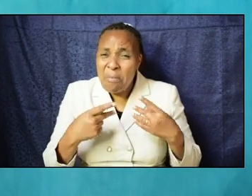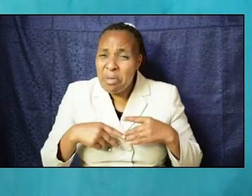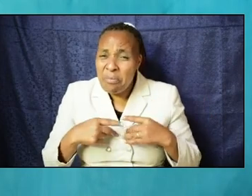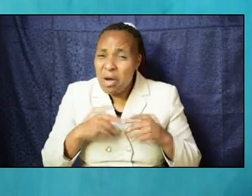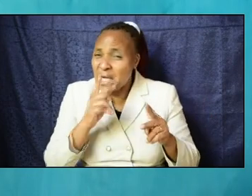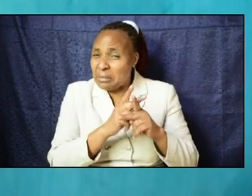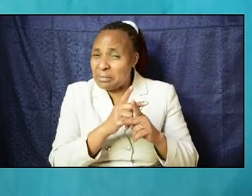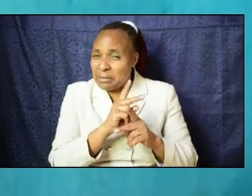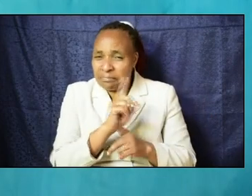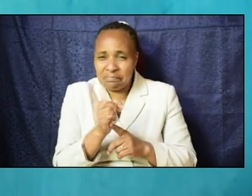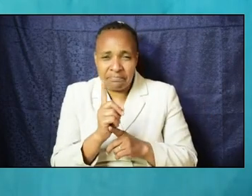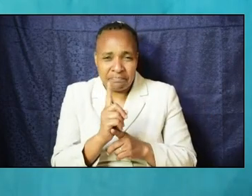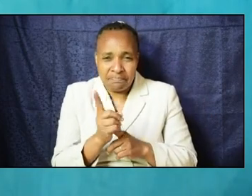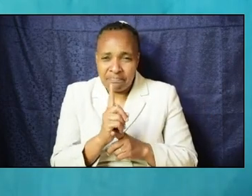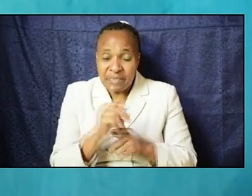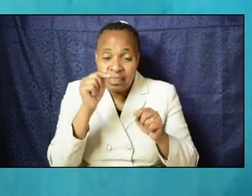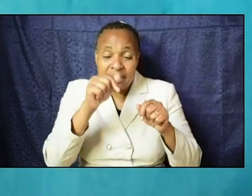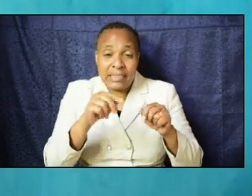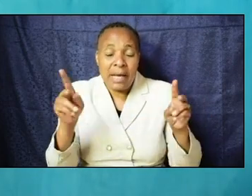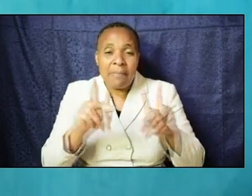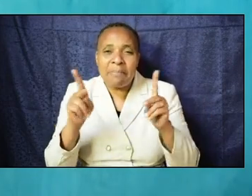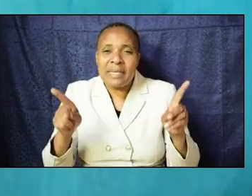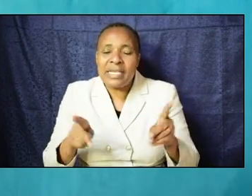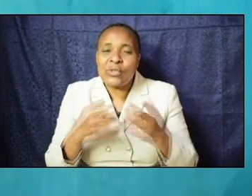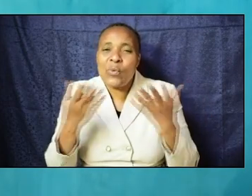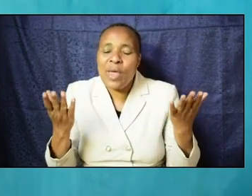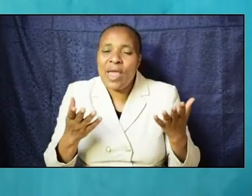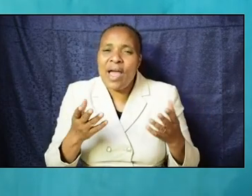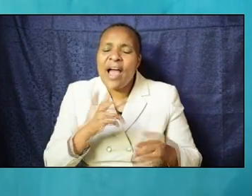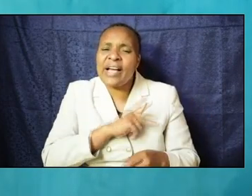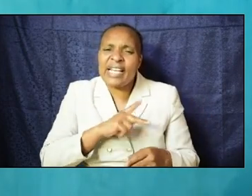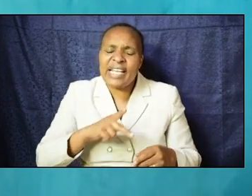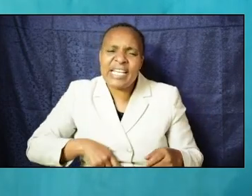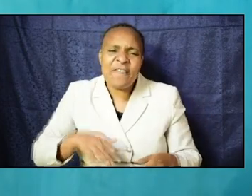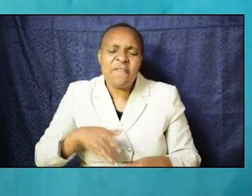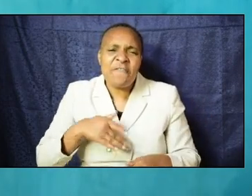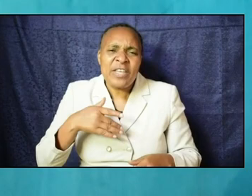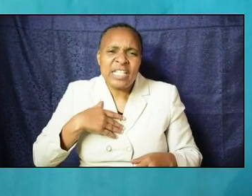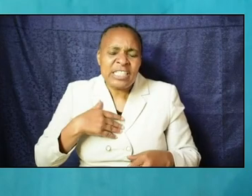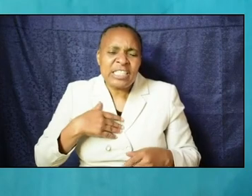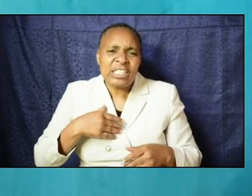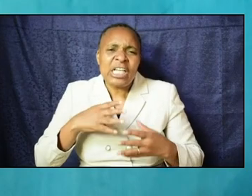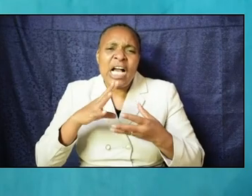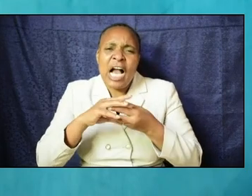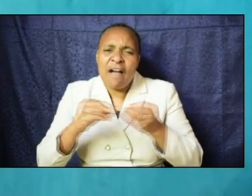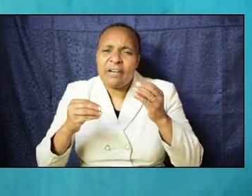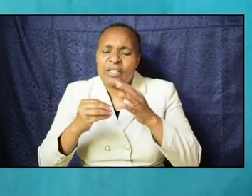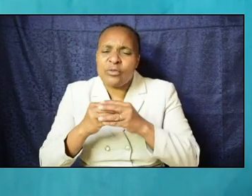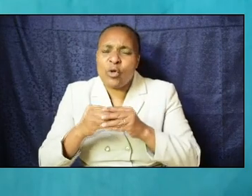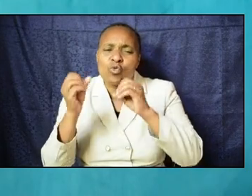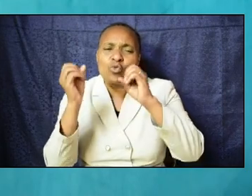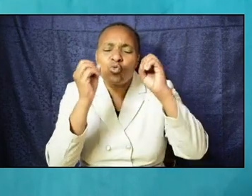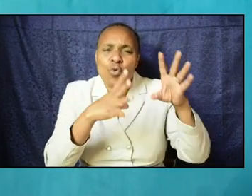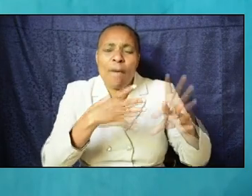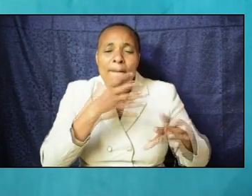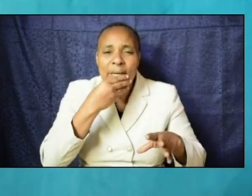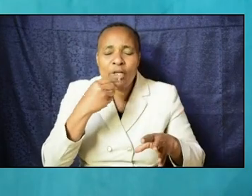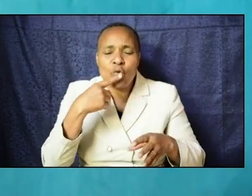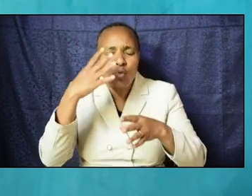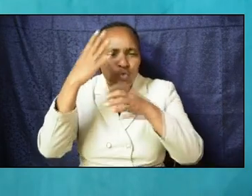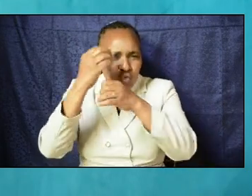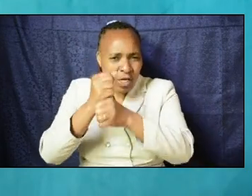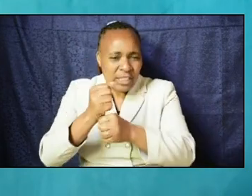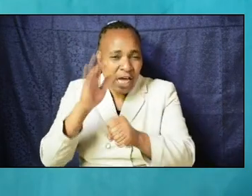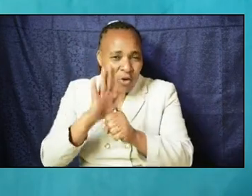no. This is a place which is where the king feels comfortable to throw men who he trusts a lot. That is, the